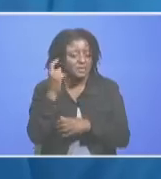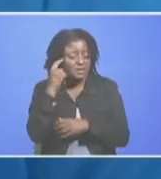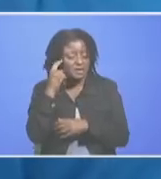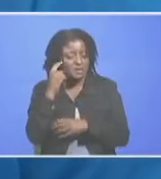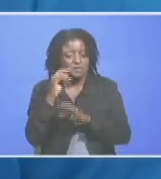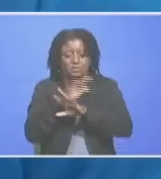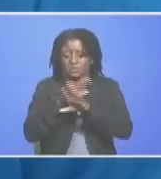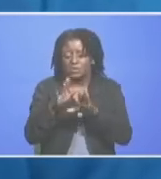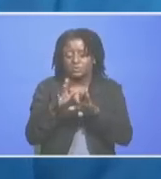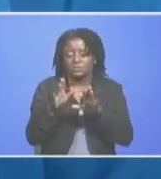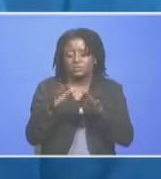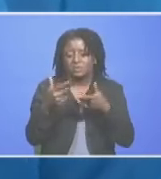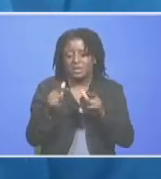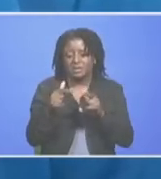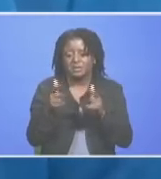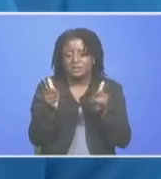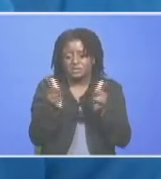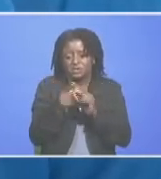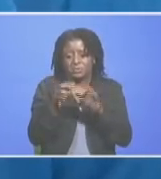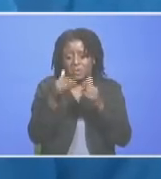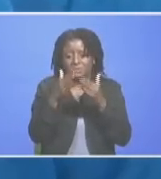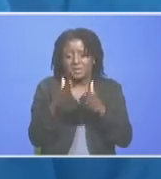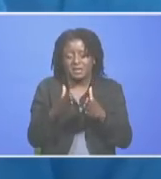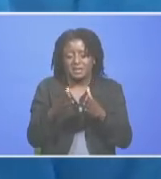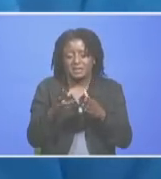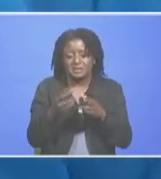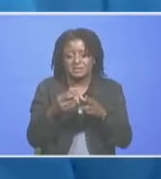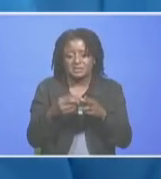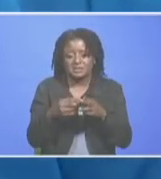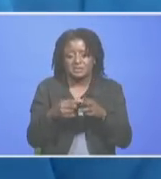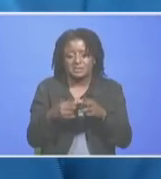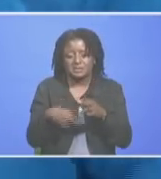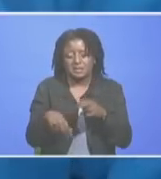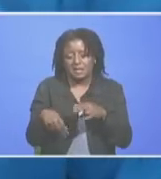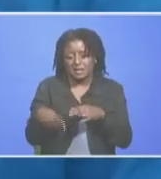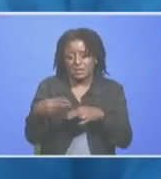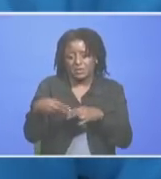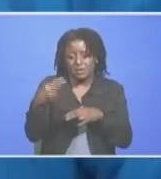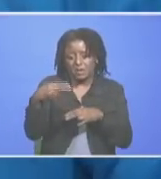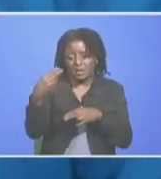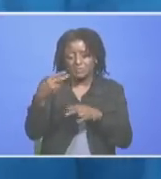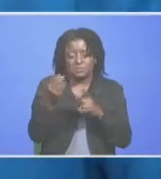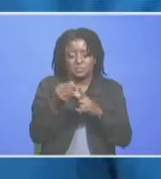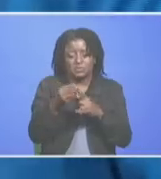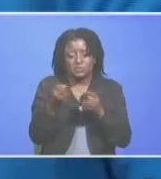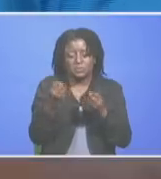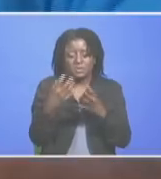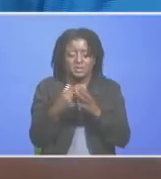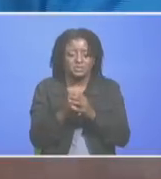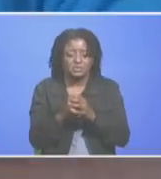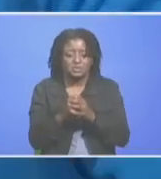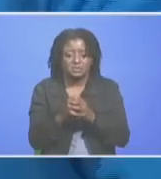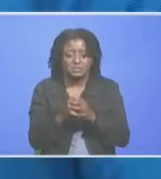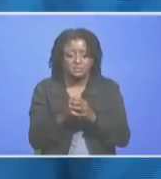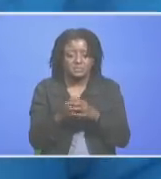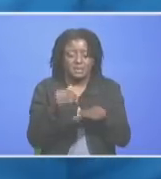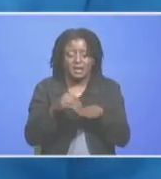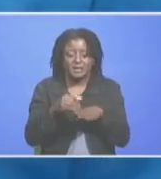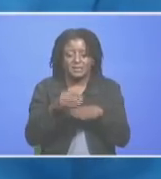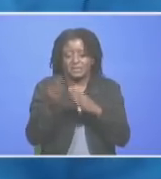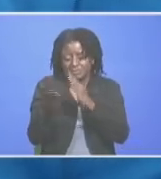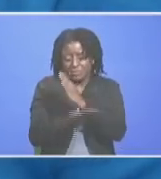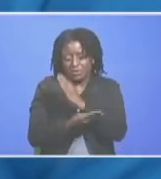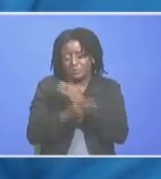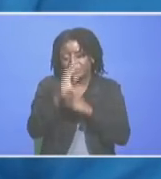players escalate too much. The guys they got a mismatch against us at the bottom part of the fourth